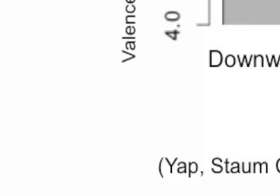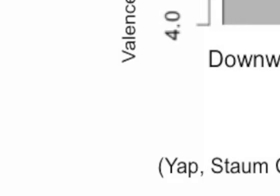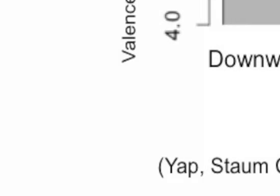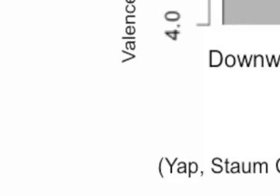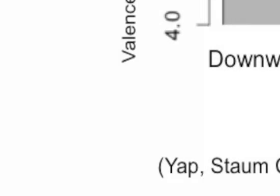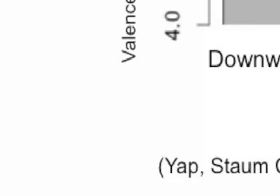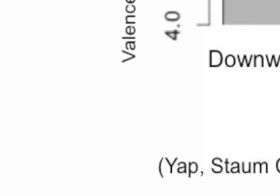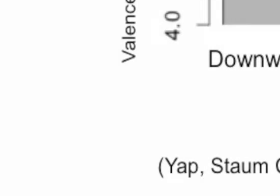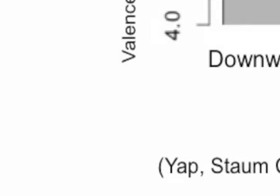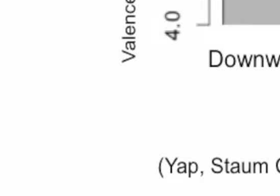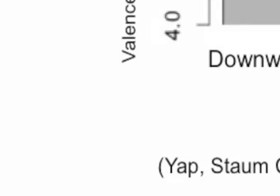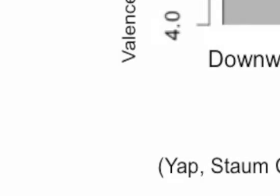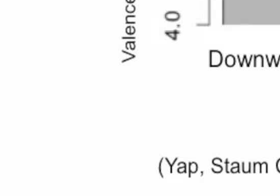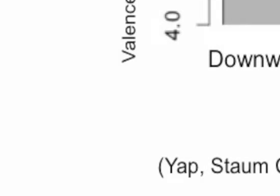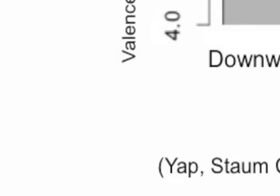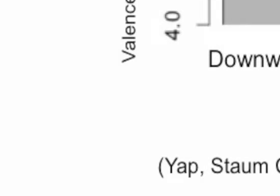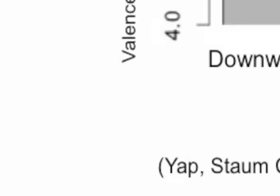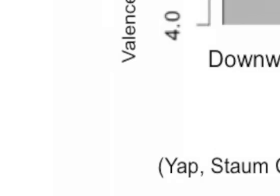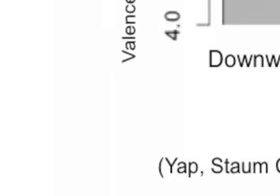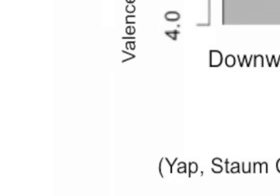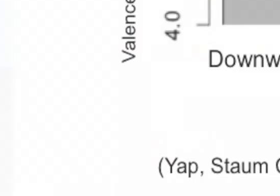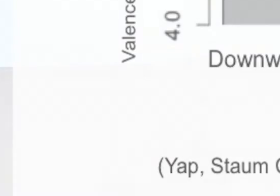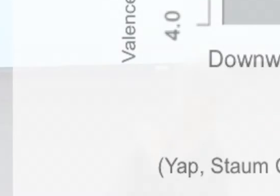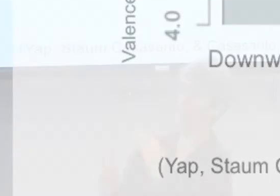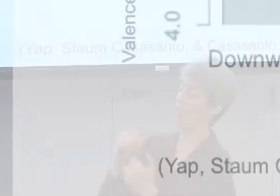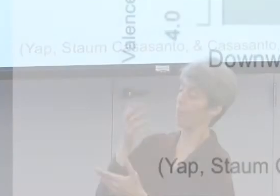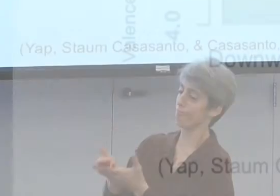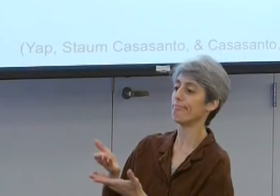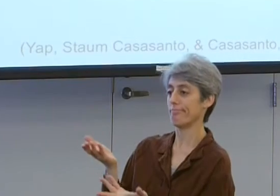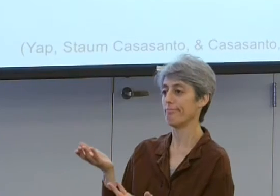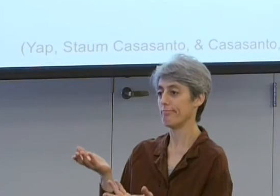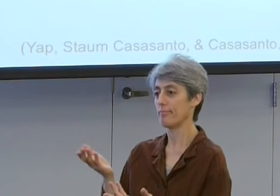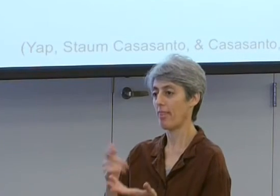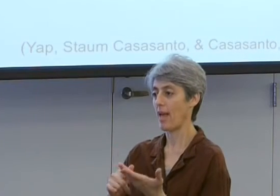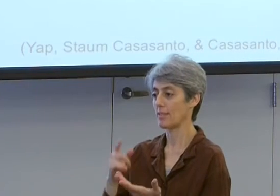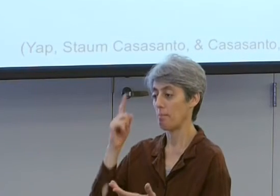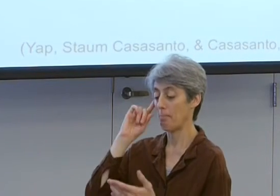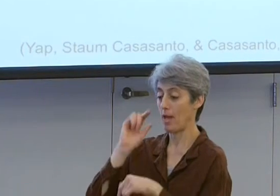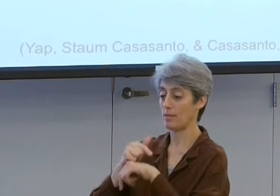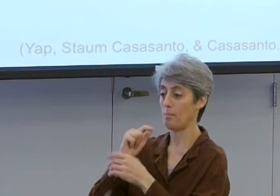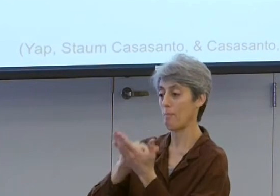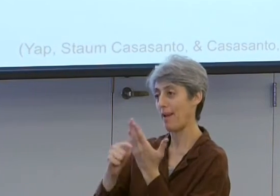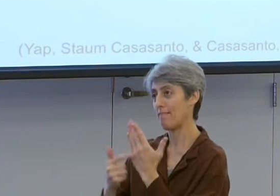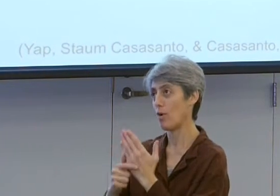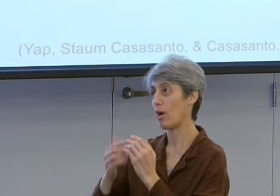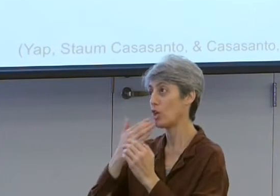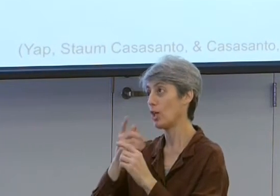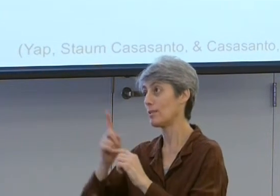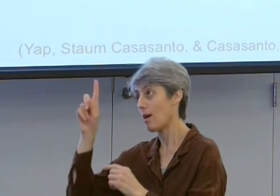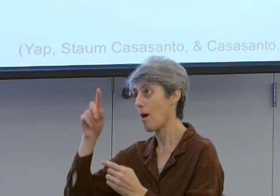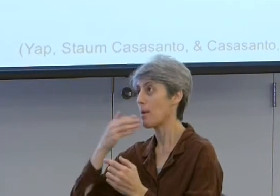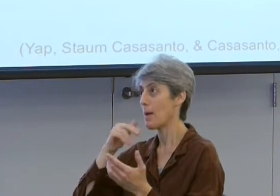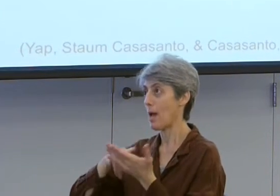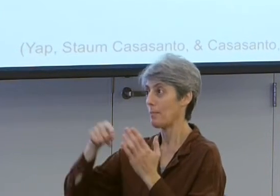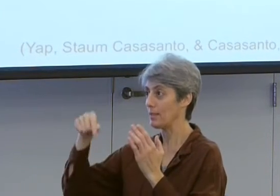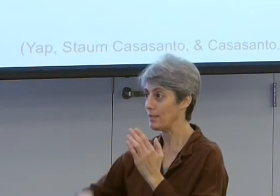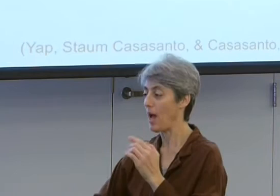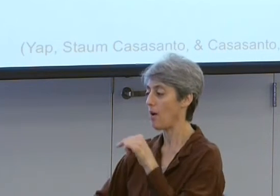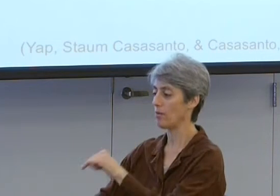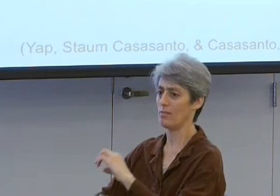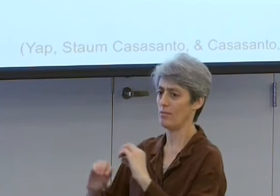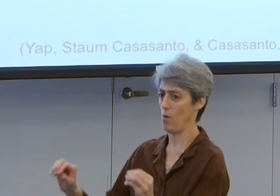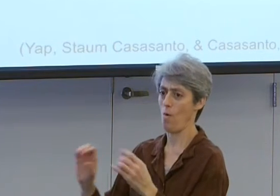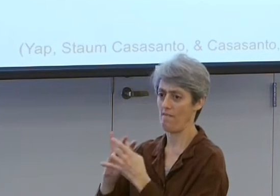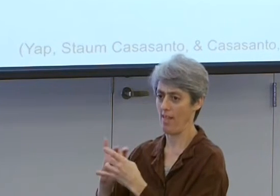valence, just as we would predict on the basis of a mental metaphor, good is up and bad is down. Now,